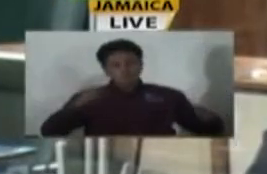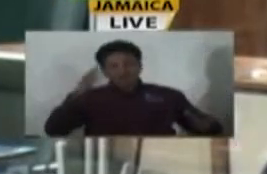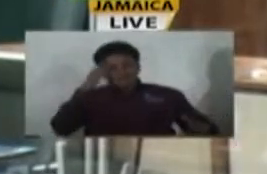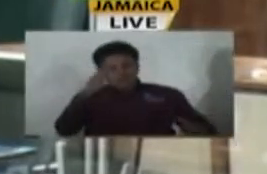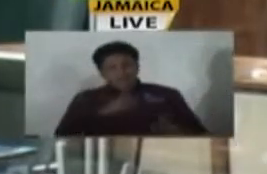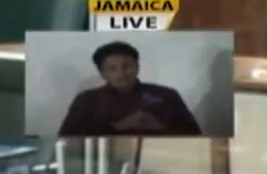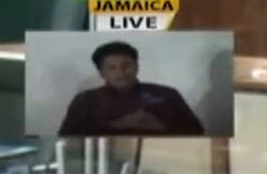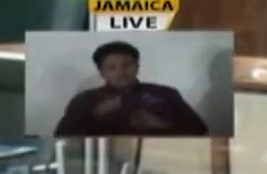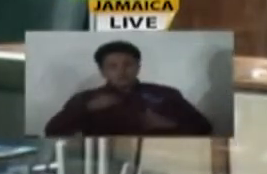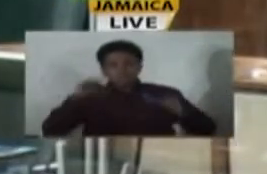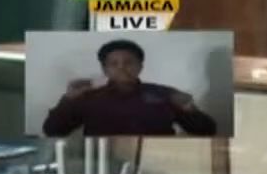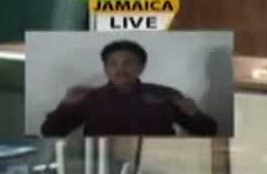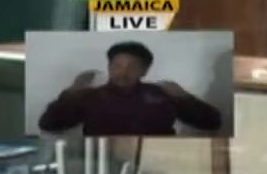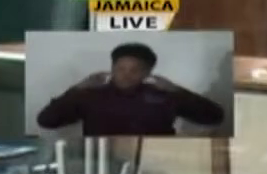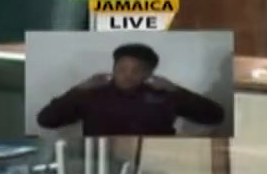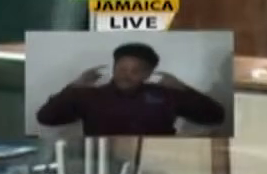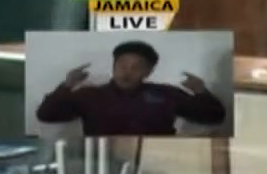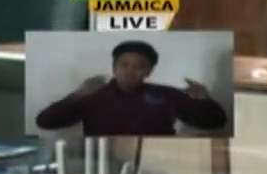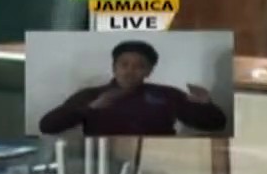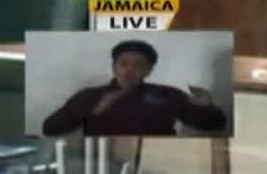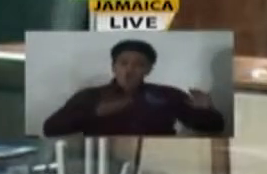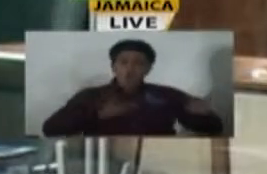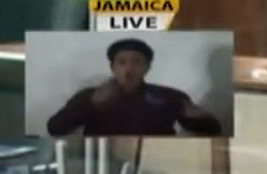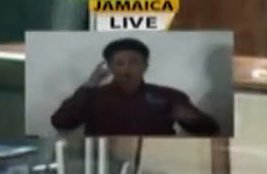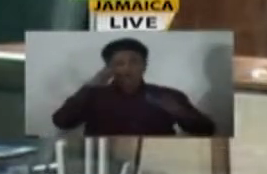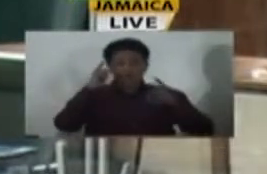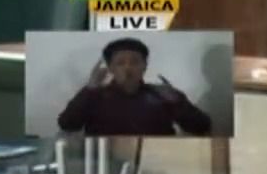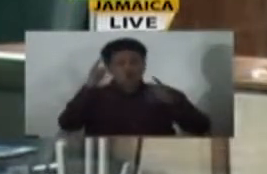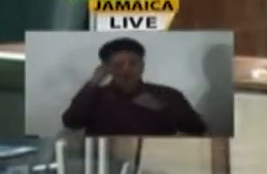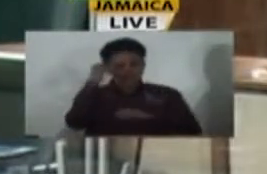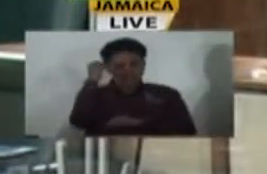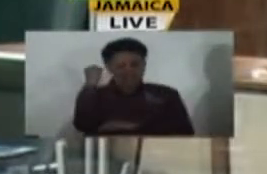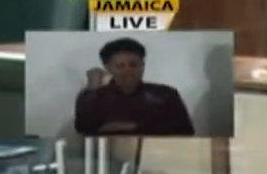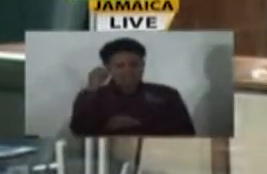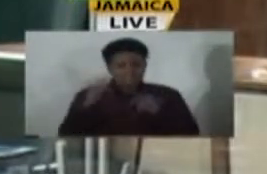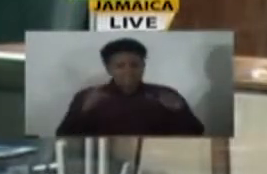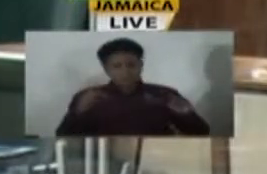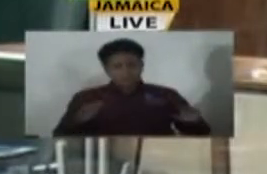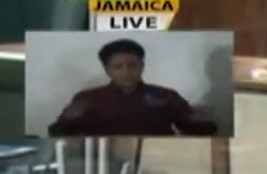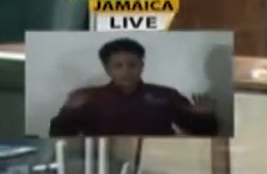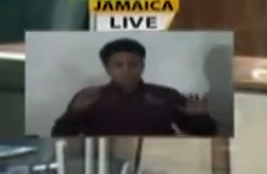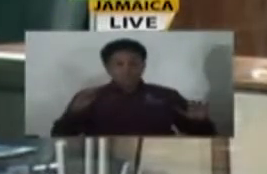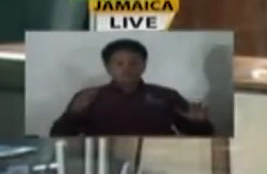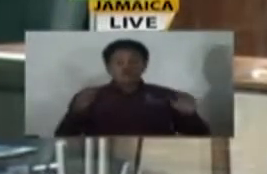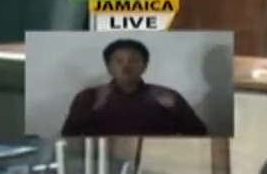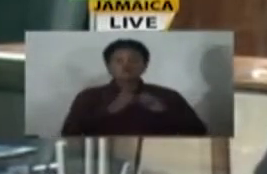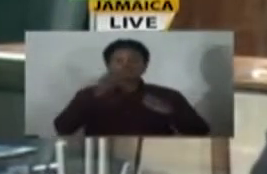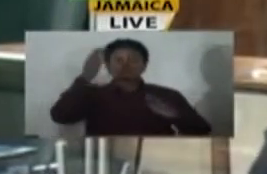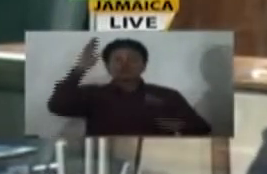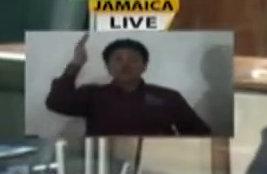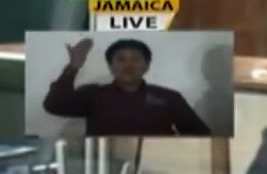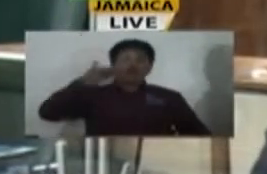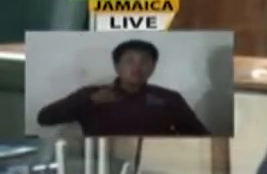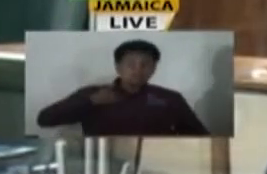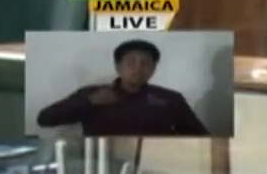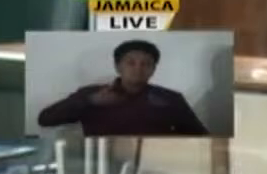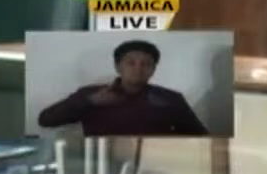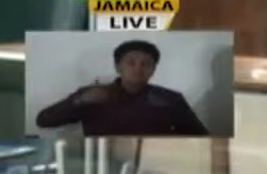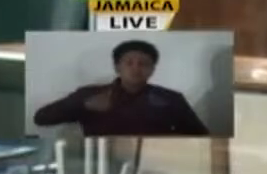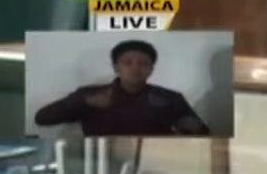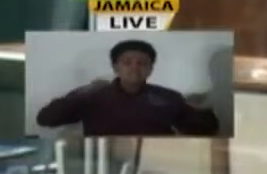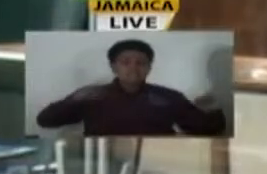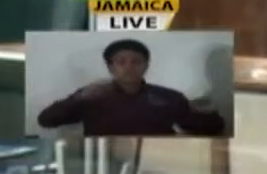can fulfill our destiny as a people. And with God's help, we